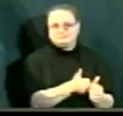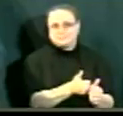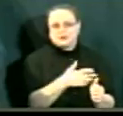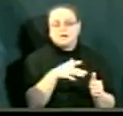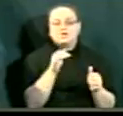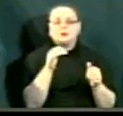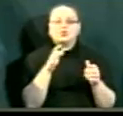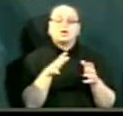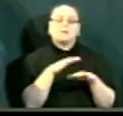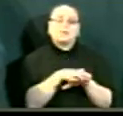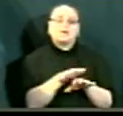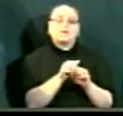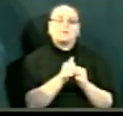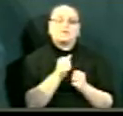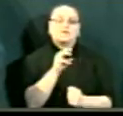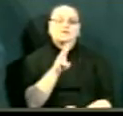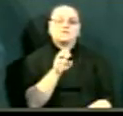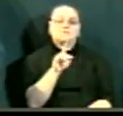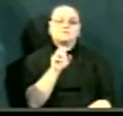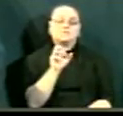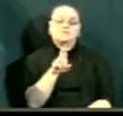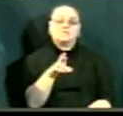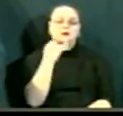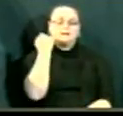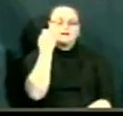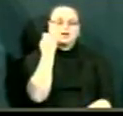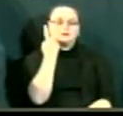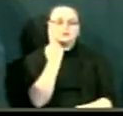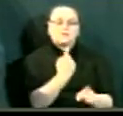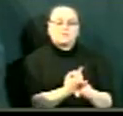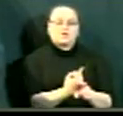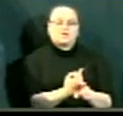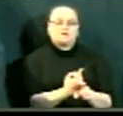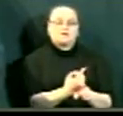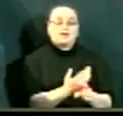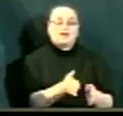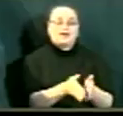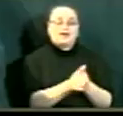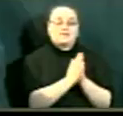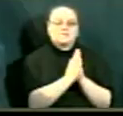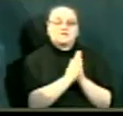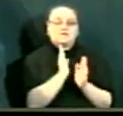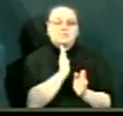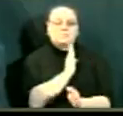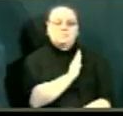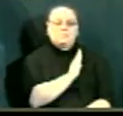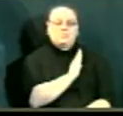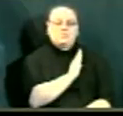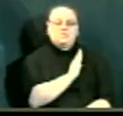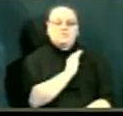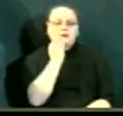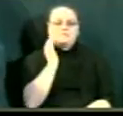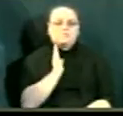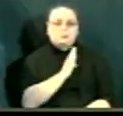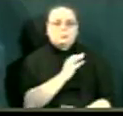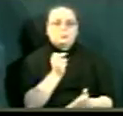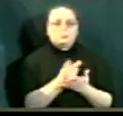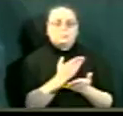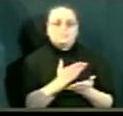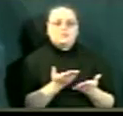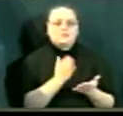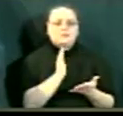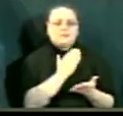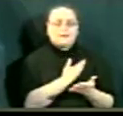a waiver, if I understand Dr. Riswick correctly, asking the board if the board approves this, that's